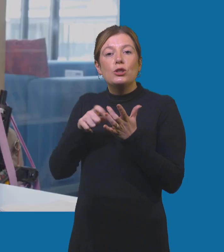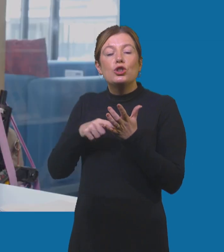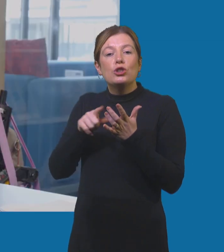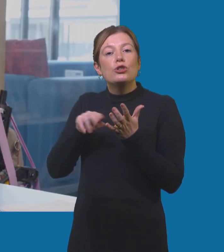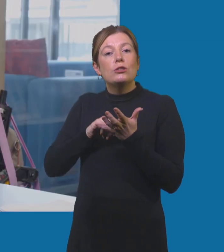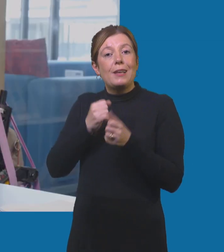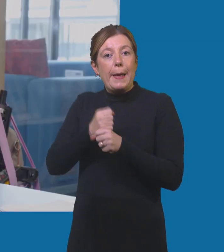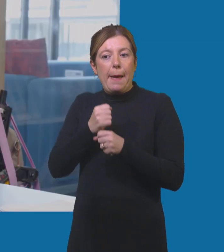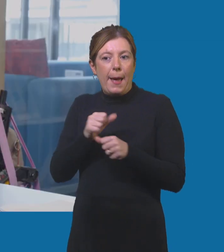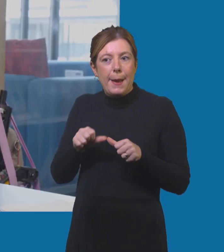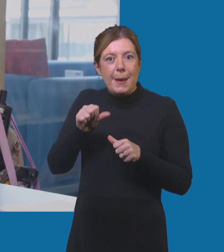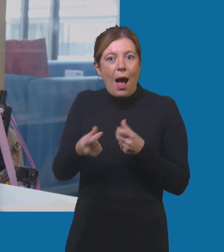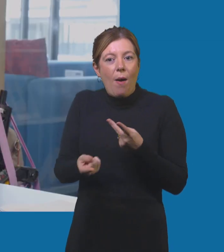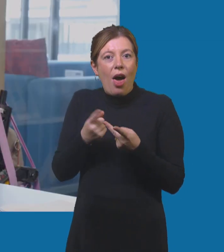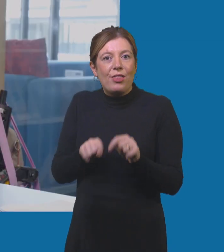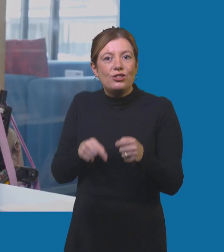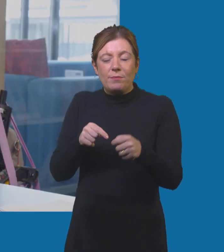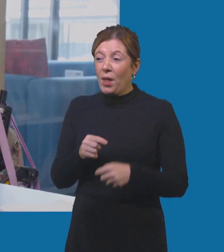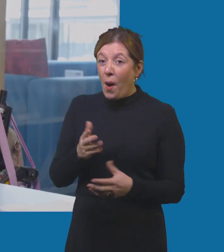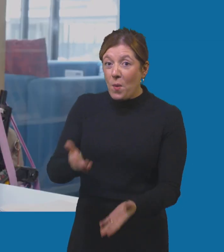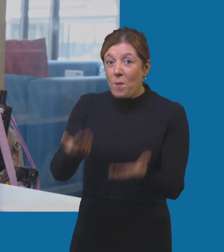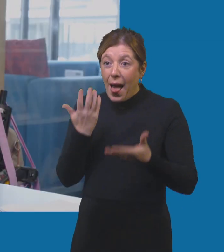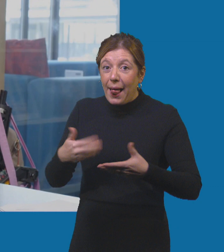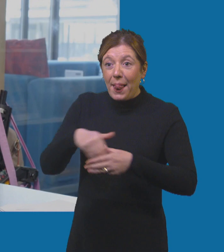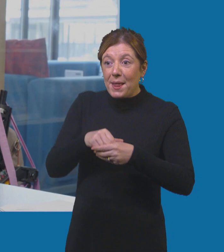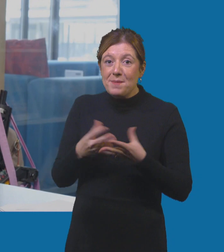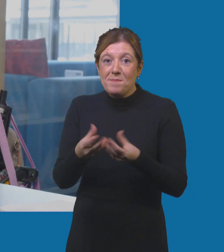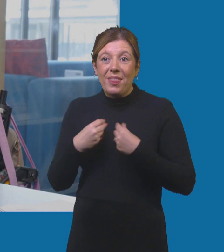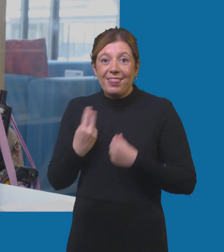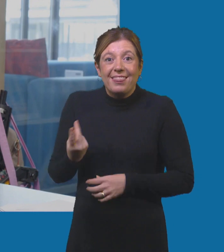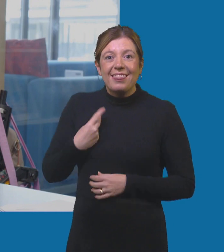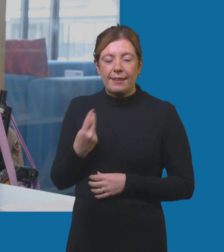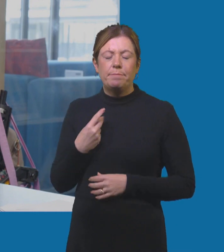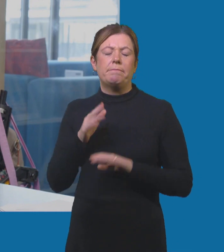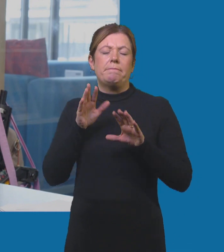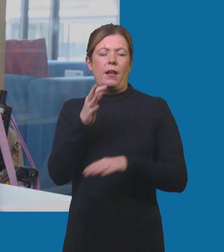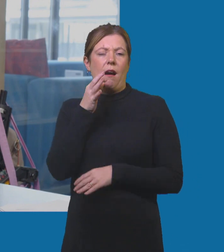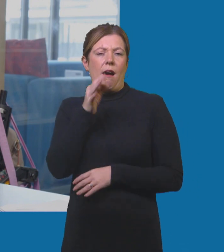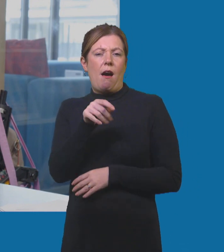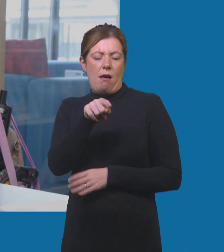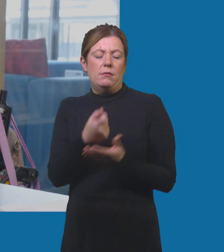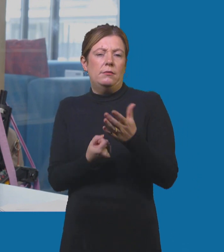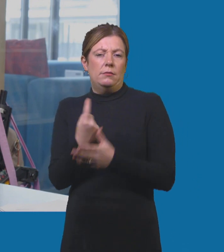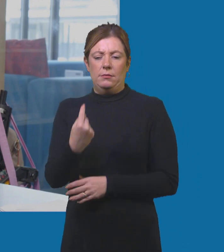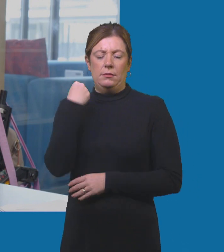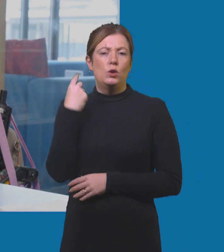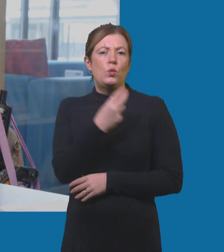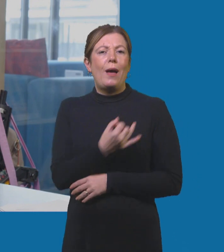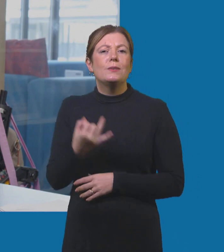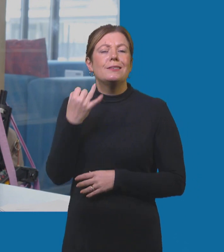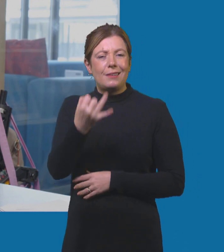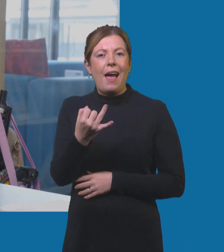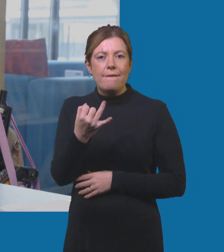warm welcome to the Motability Lifestyle Pod. Let's go back to that moment for a second. In 2007,